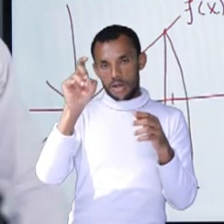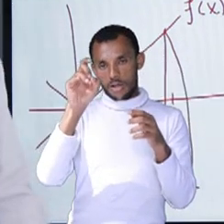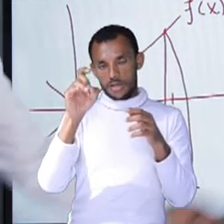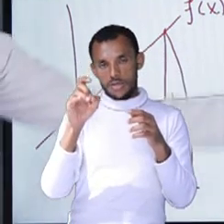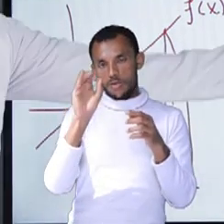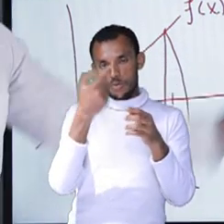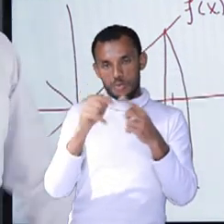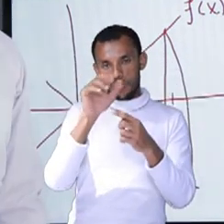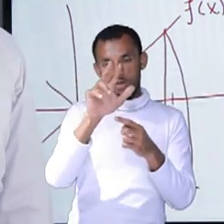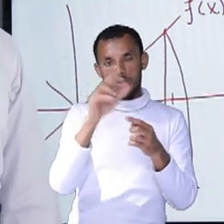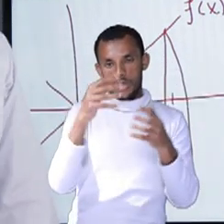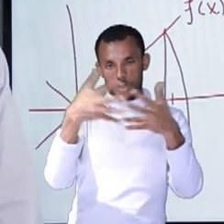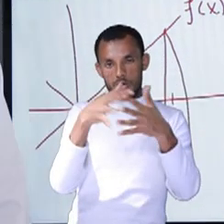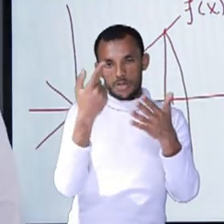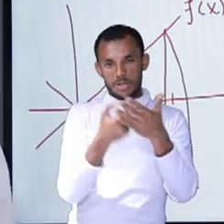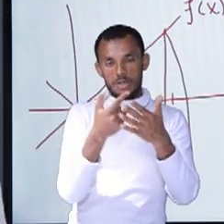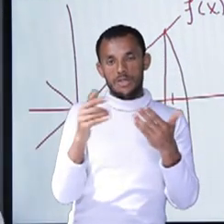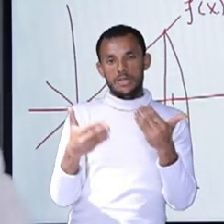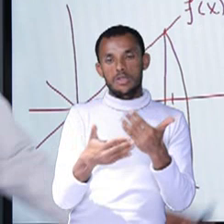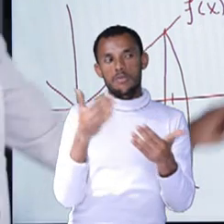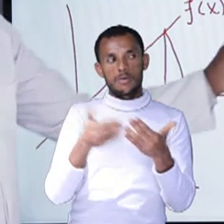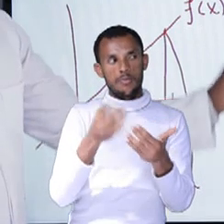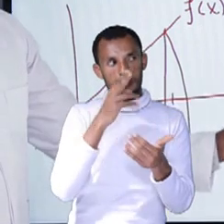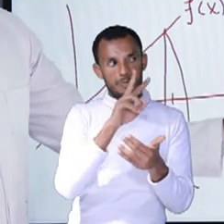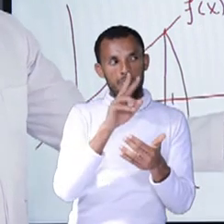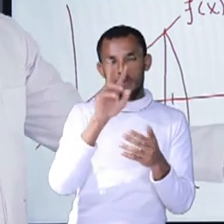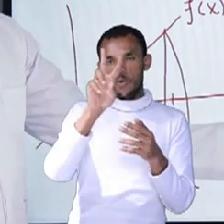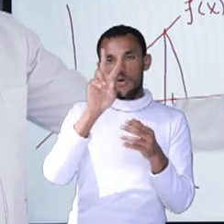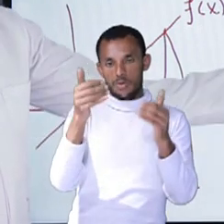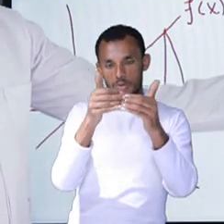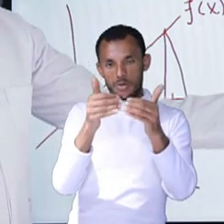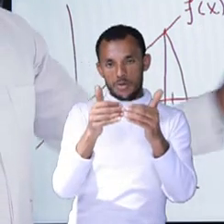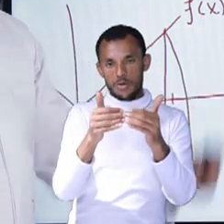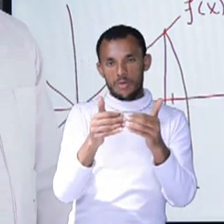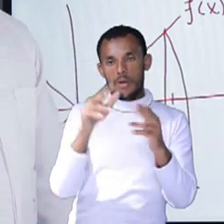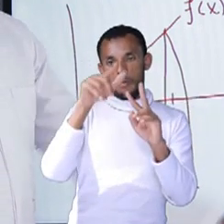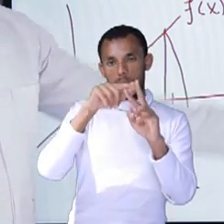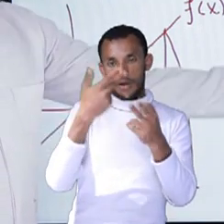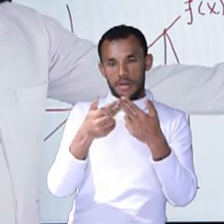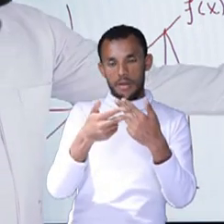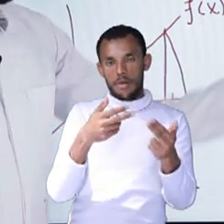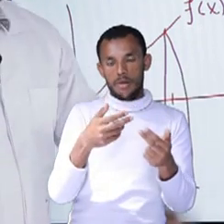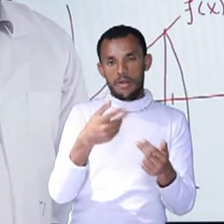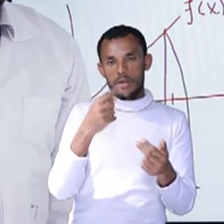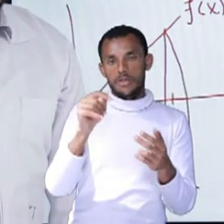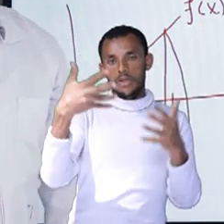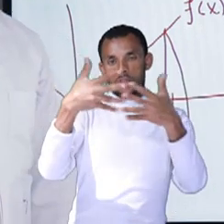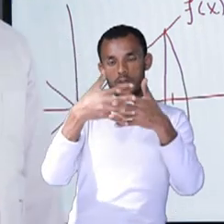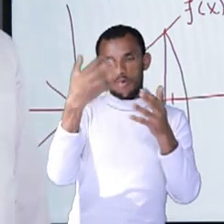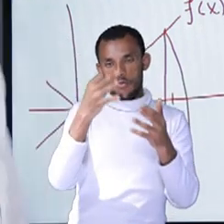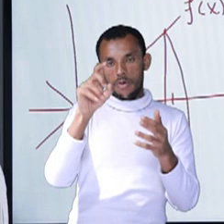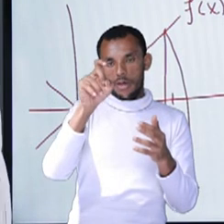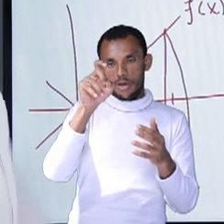3. So the integration of this is simple. So volume is equal to this pi times the integration